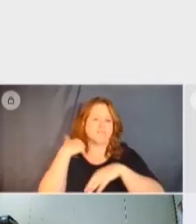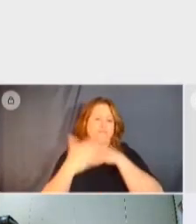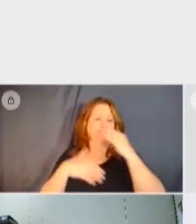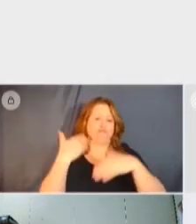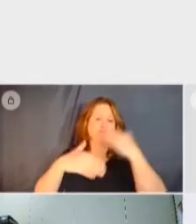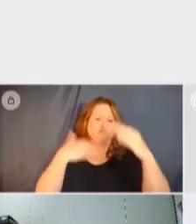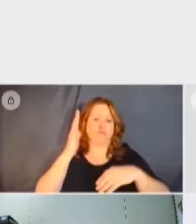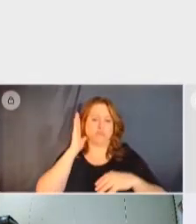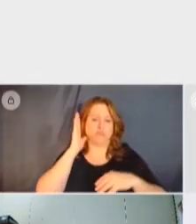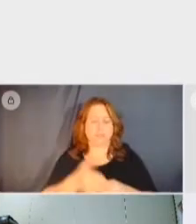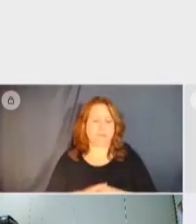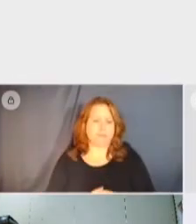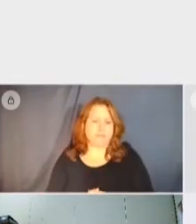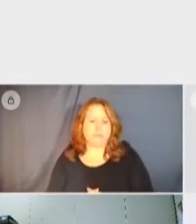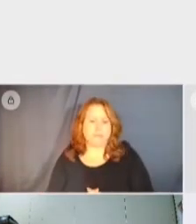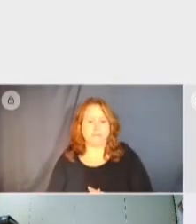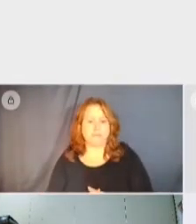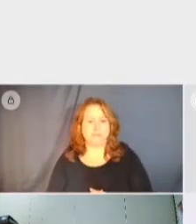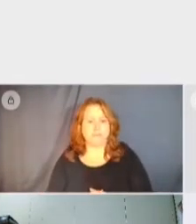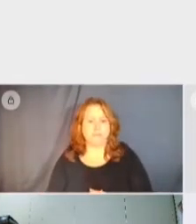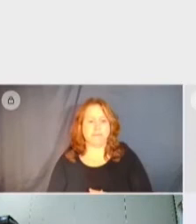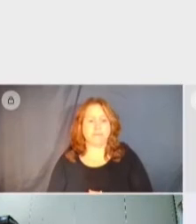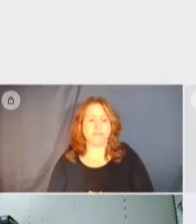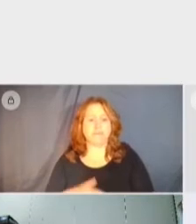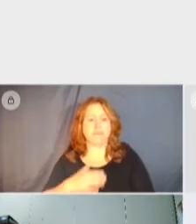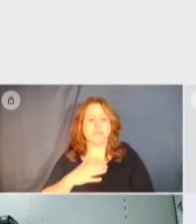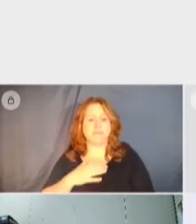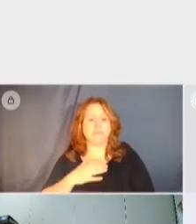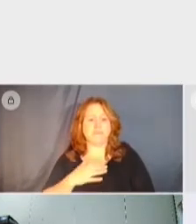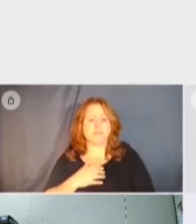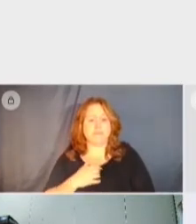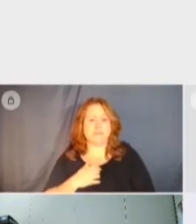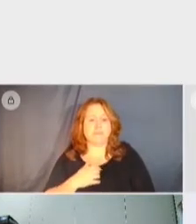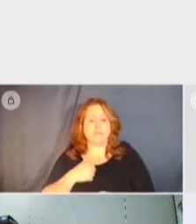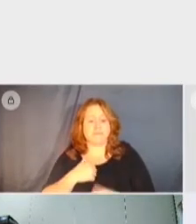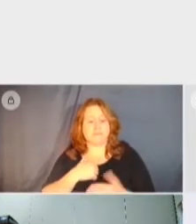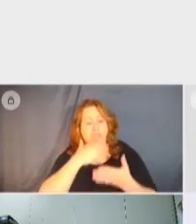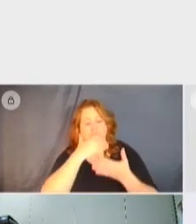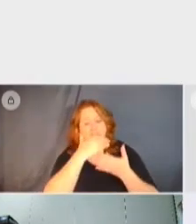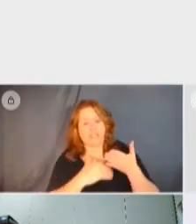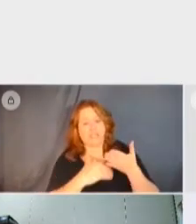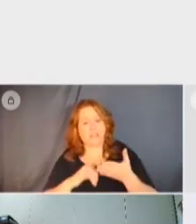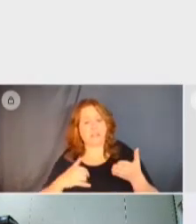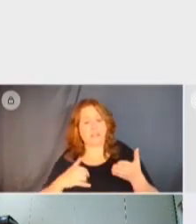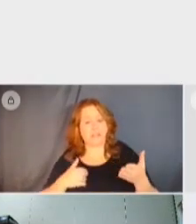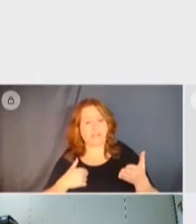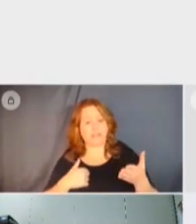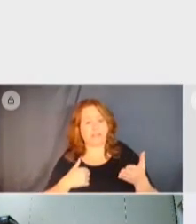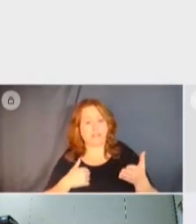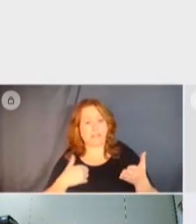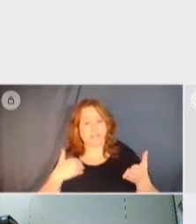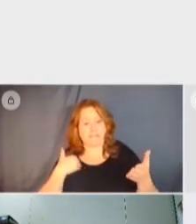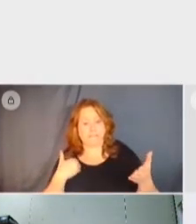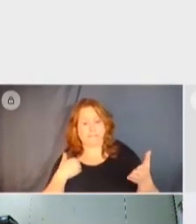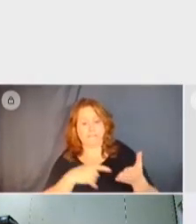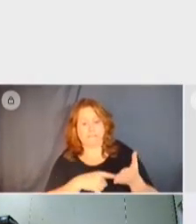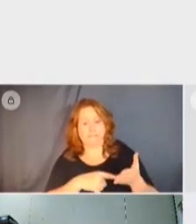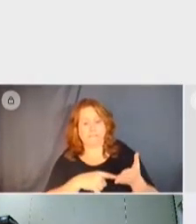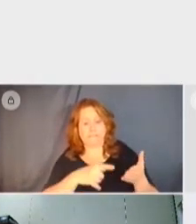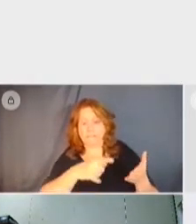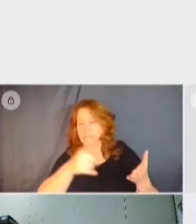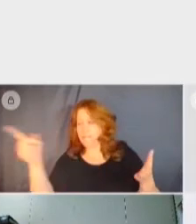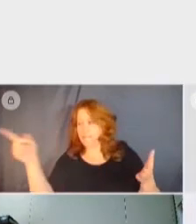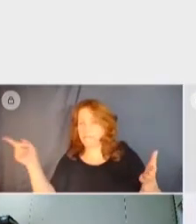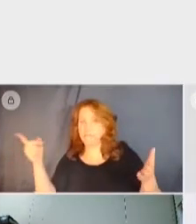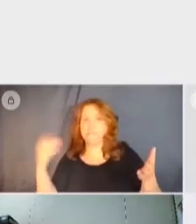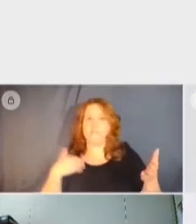I think that's my general list that I have. Todd, do you have others? I'll only add on two things.